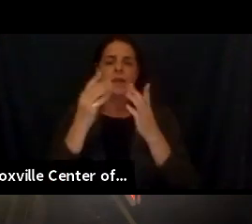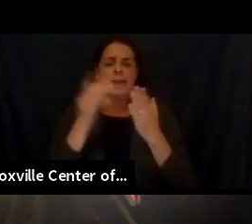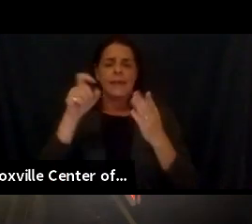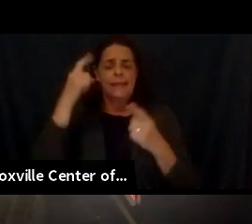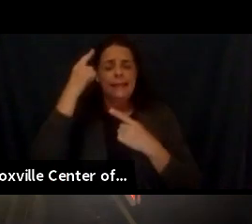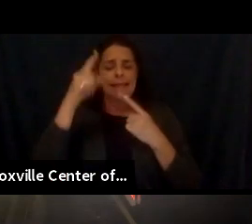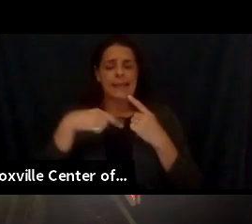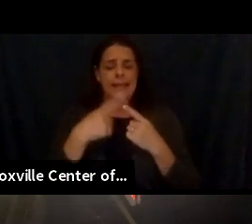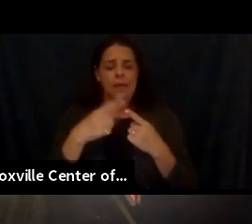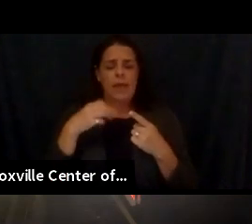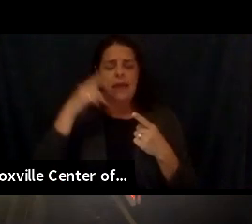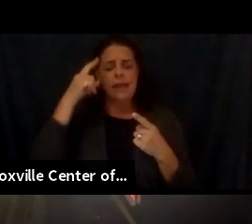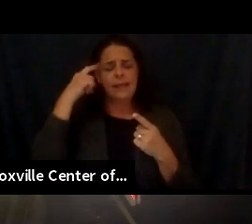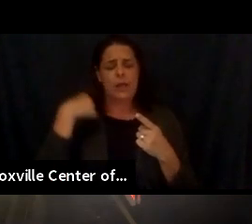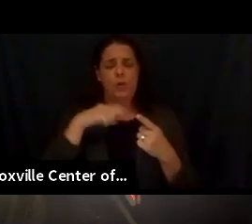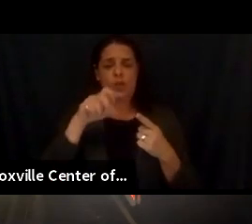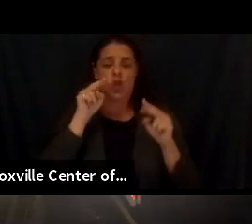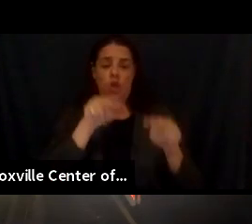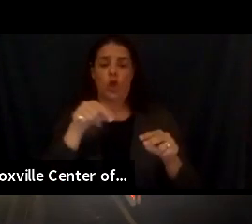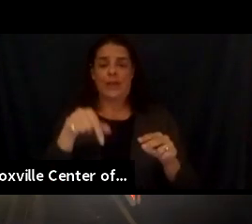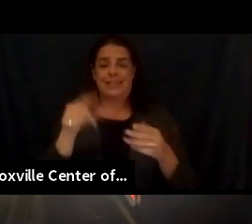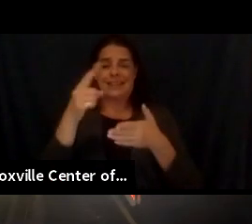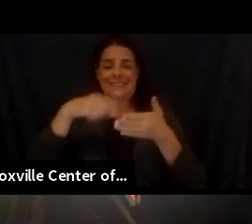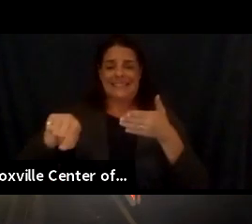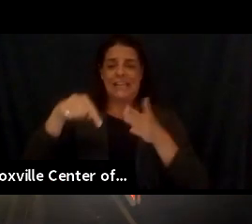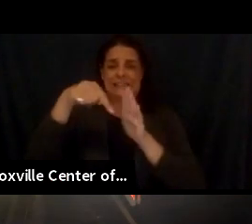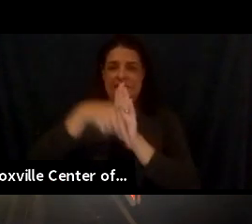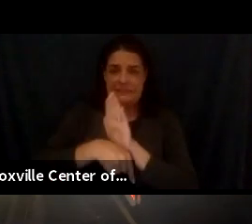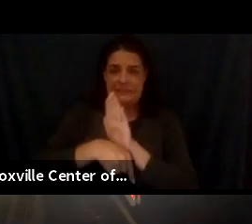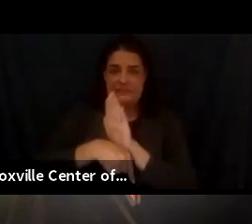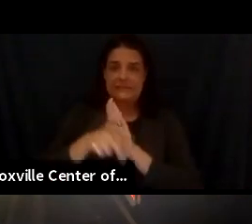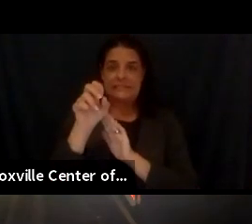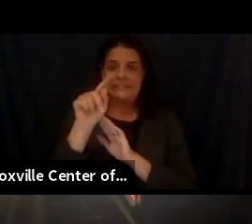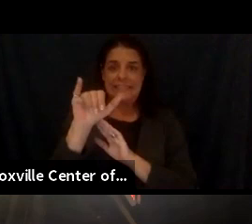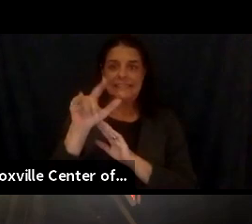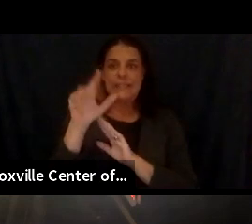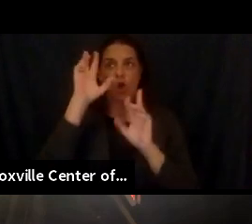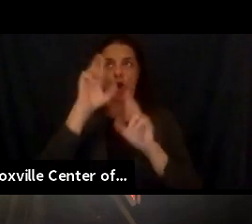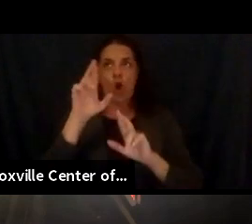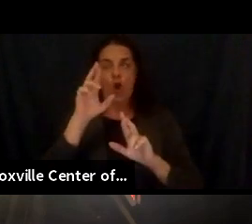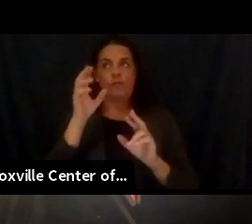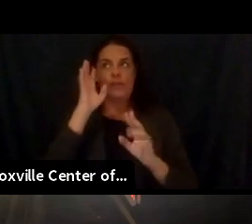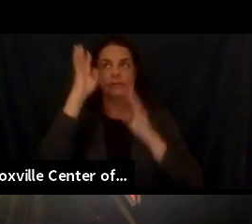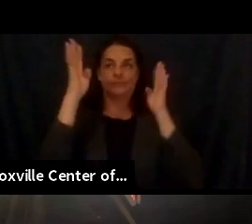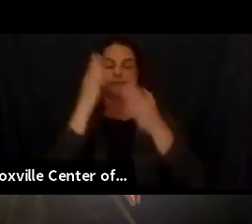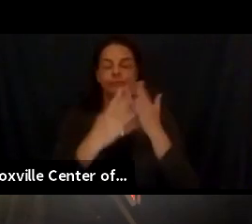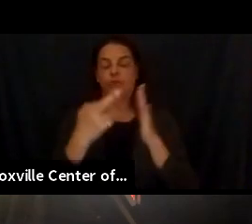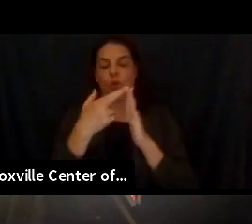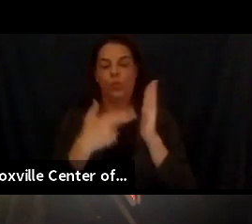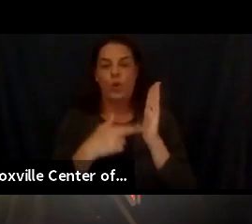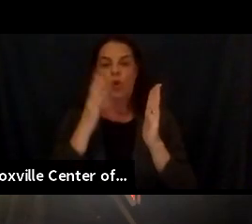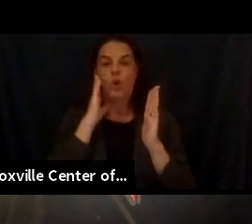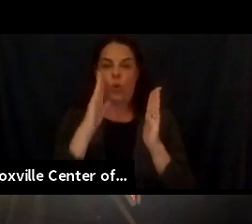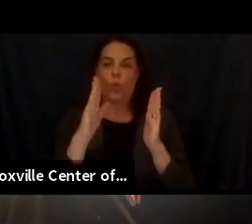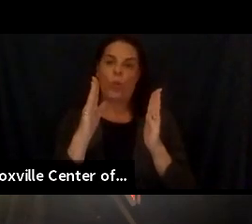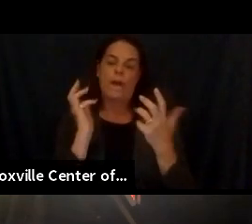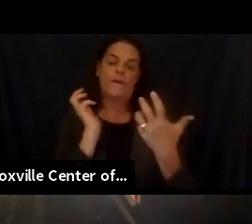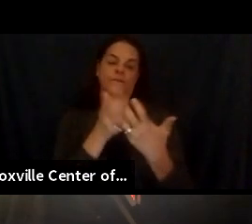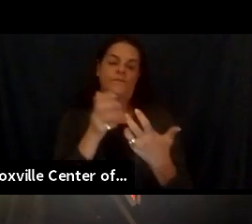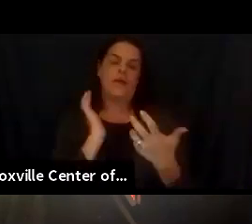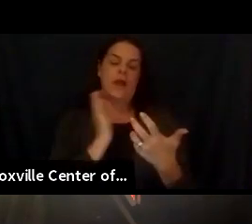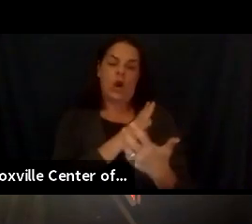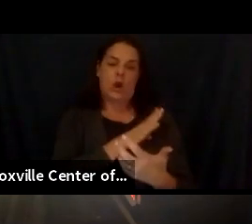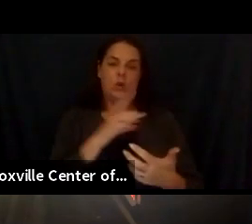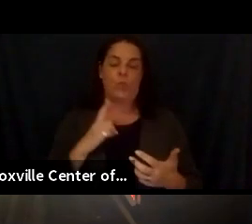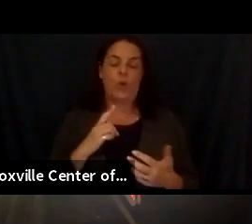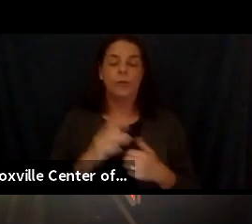think we should look at this next week in detail and hopefully come up with some regulations that will work for our board. Any